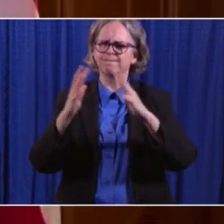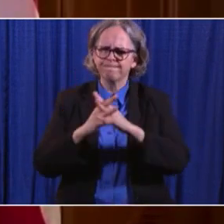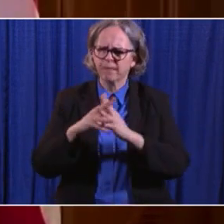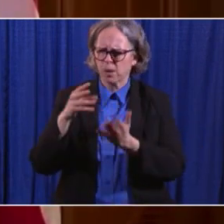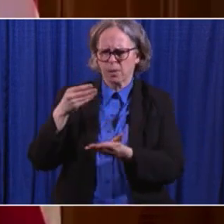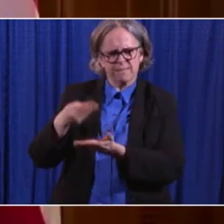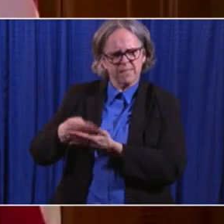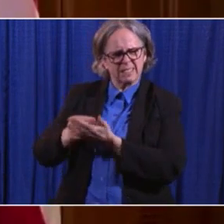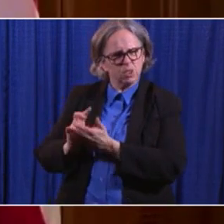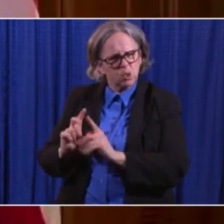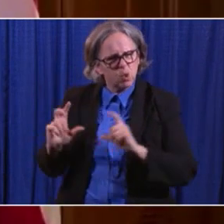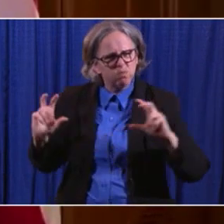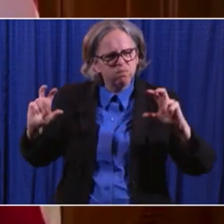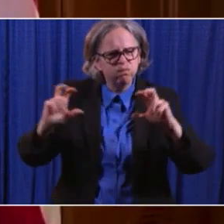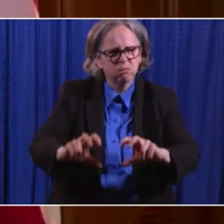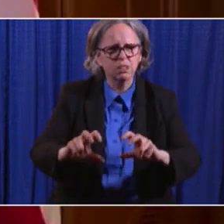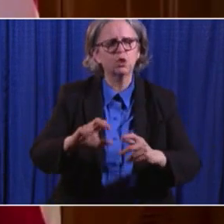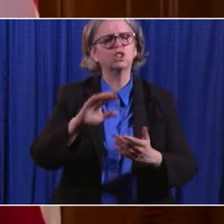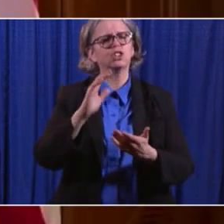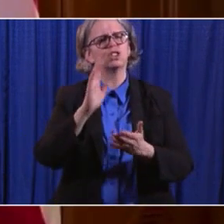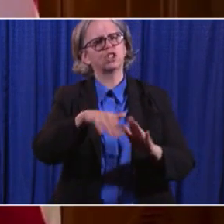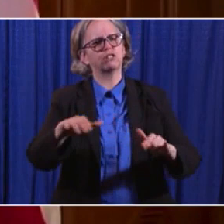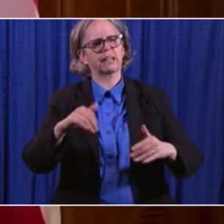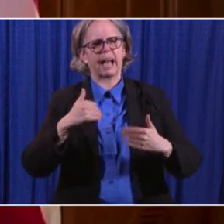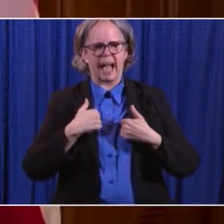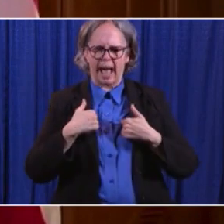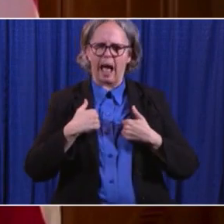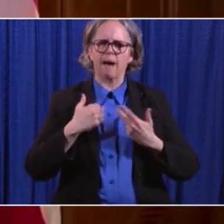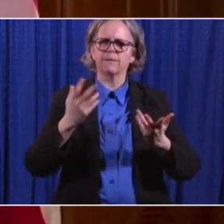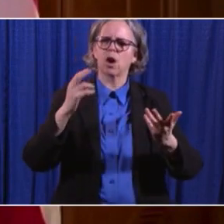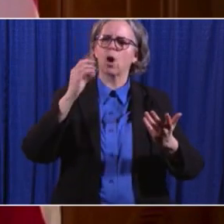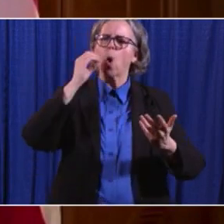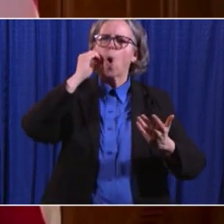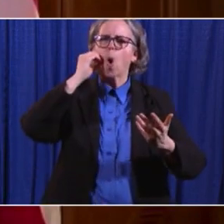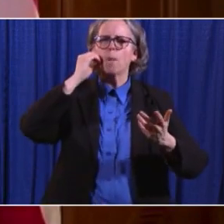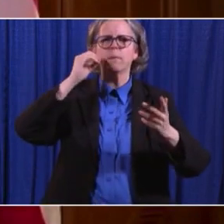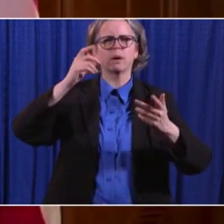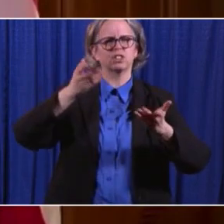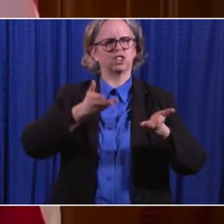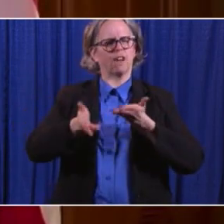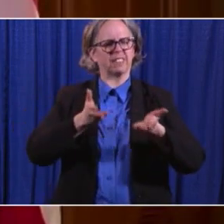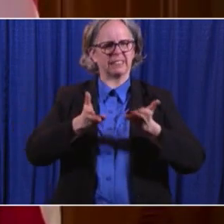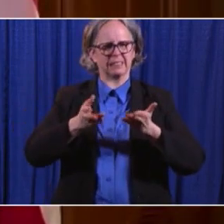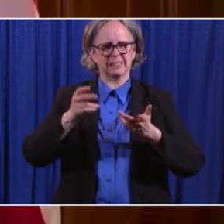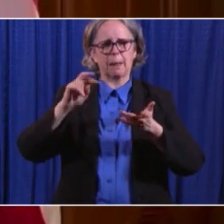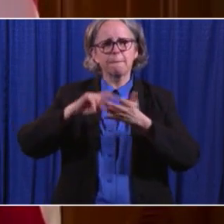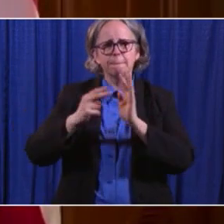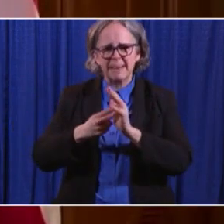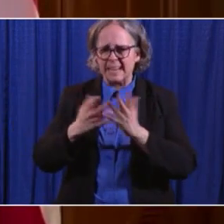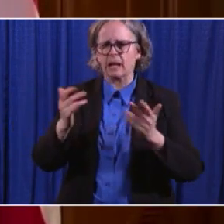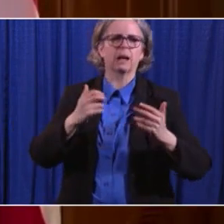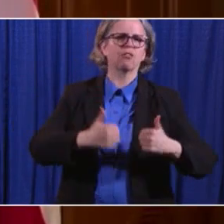home-based services, residential treatment, or in some cases even a service animal. But whatever that child needed,